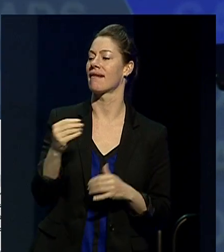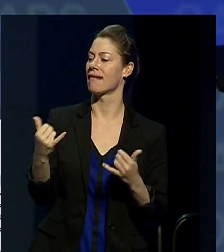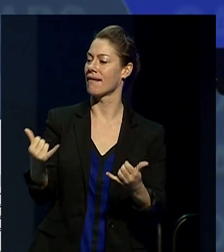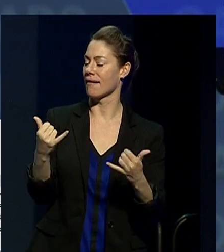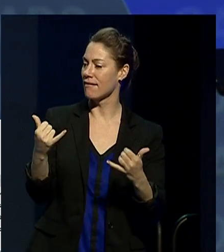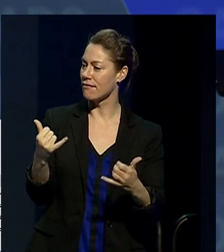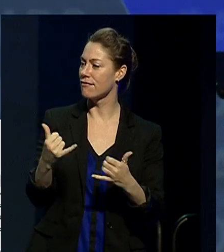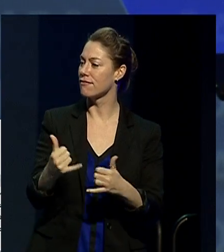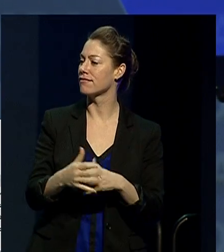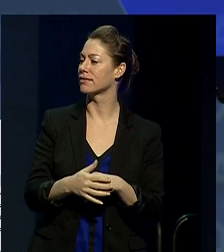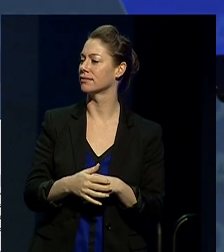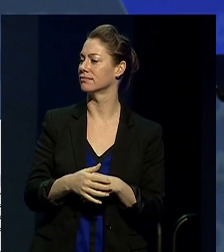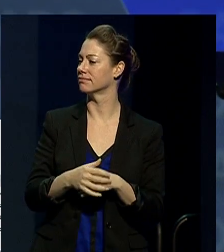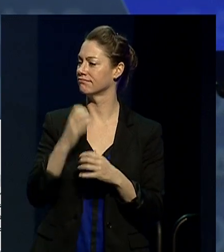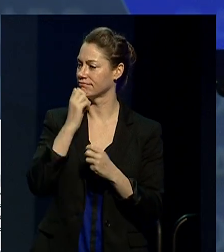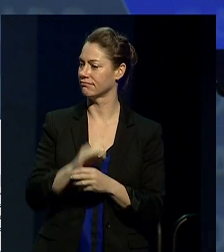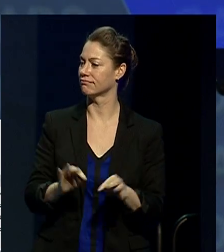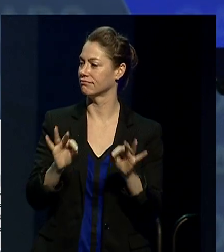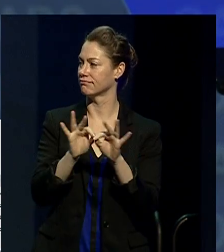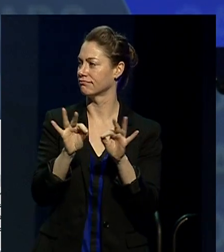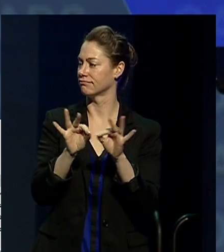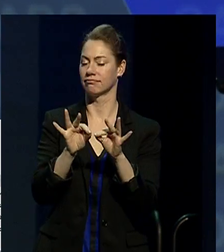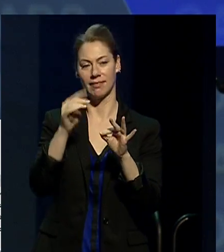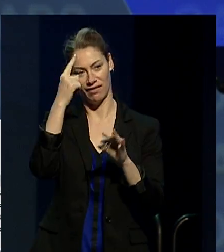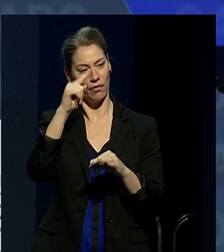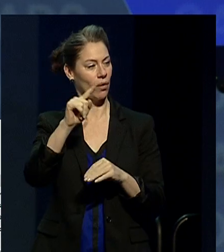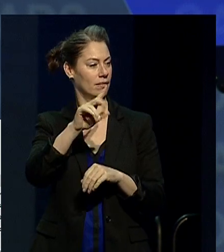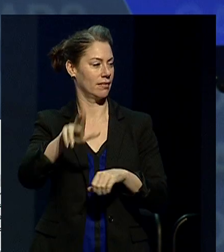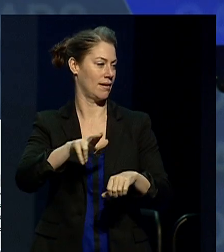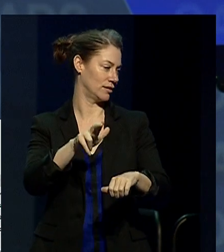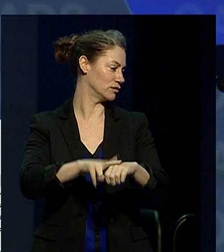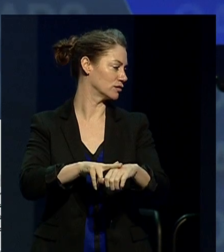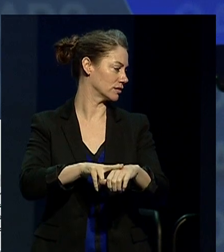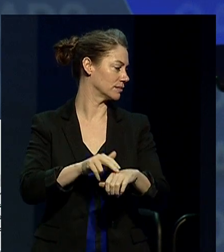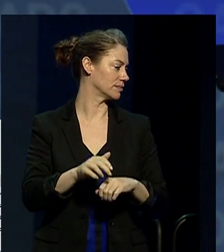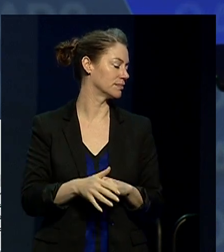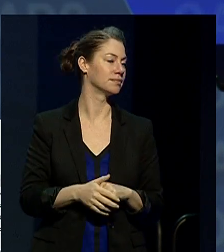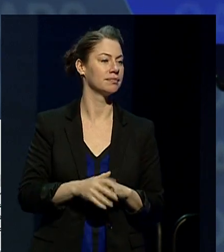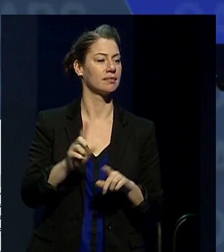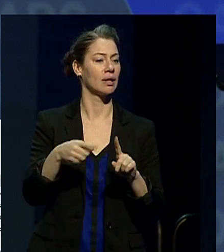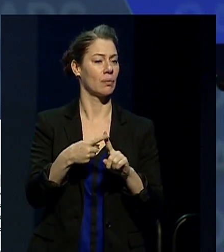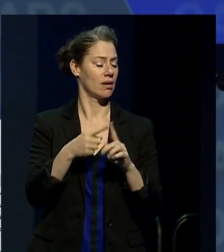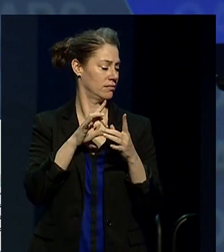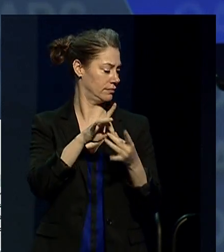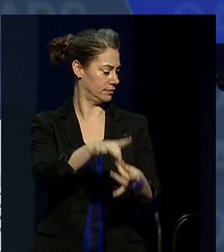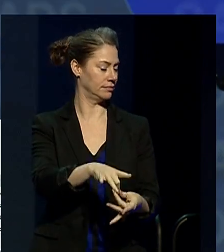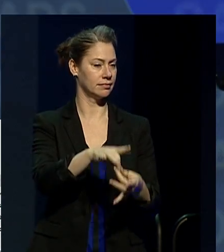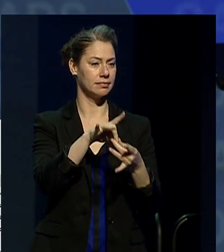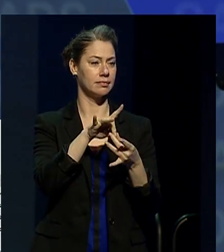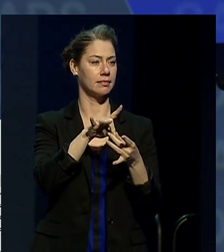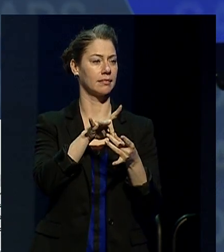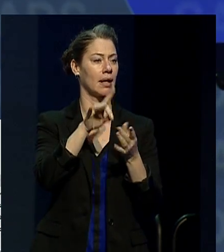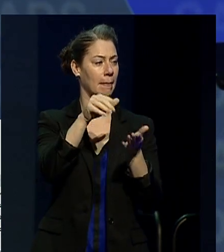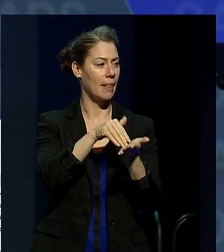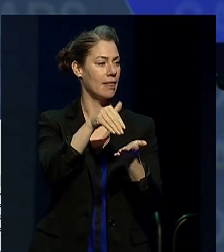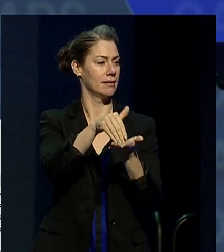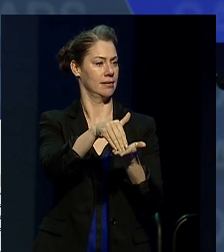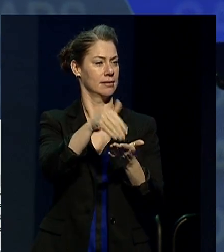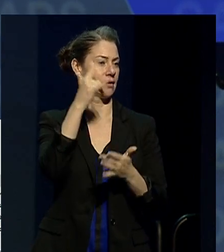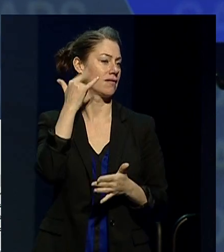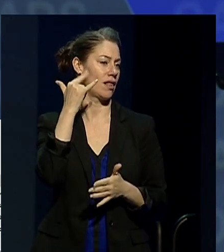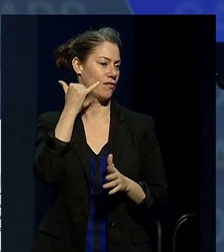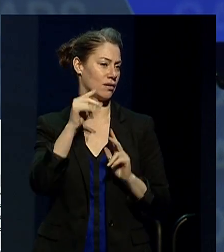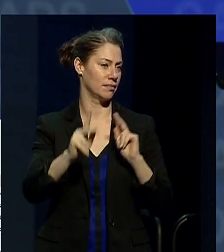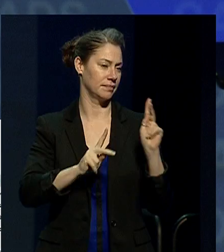now mean so much to the nation. When it comes to the millions of